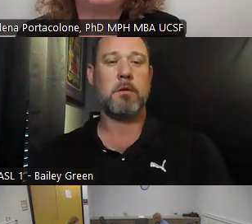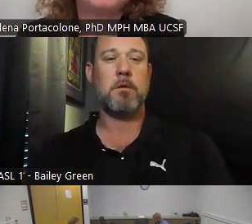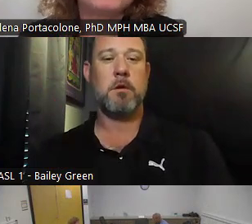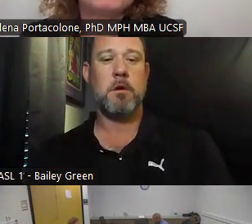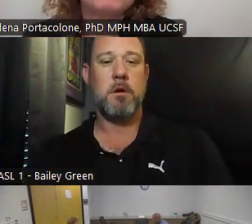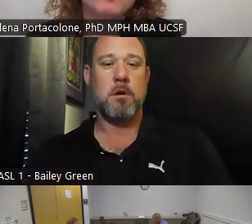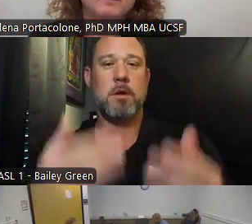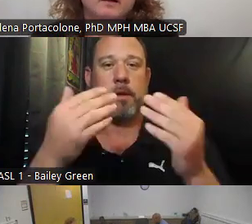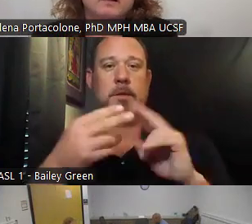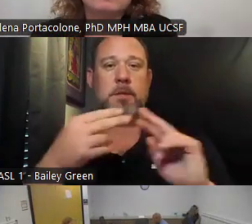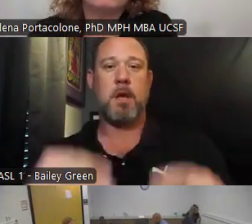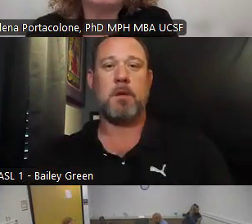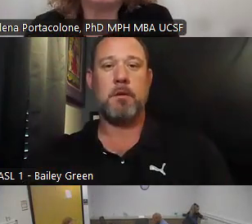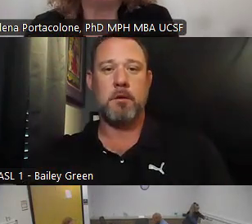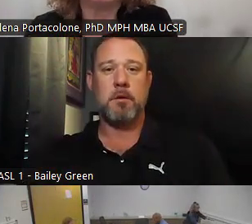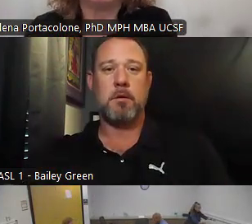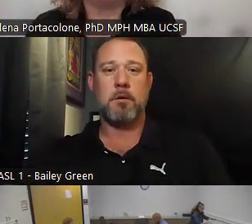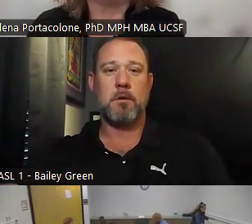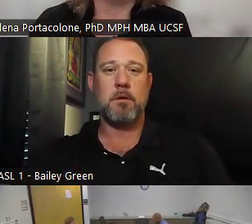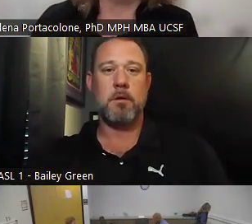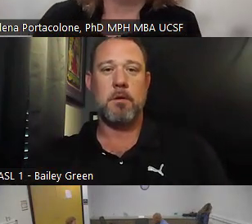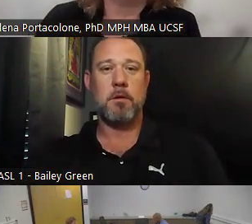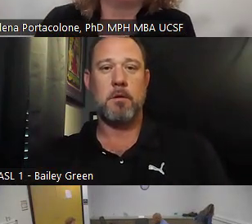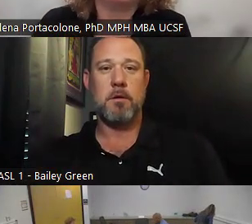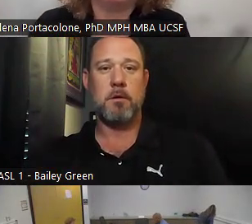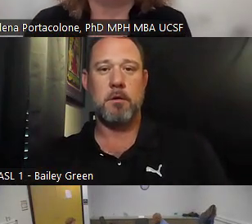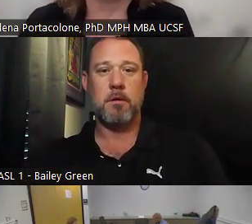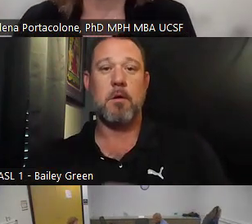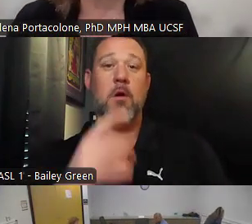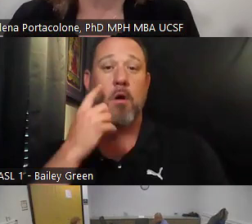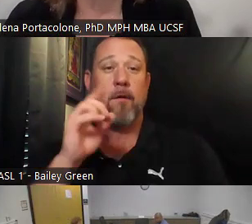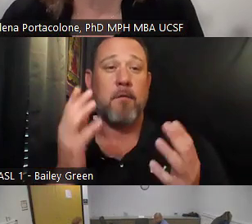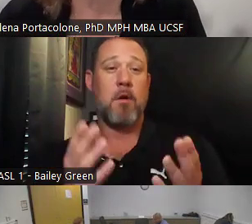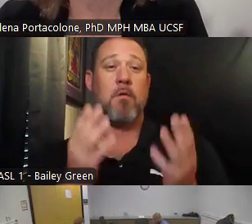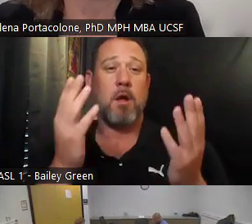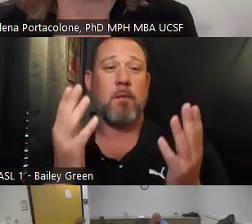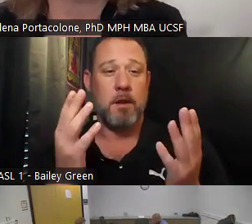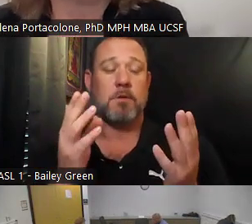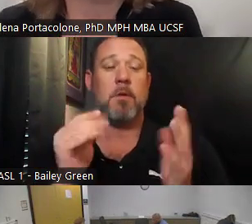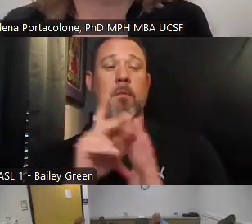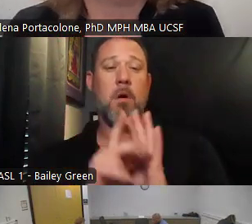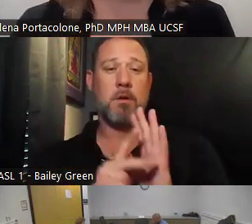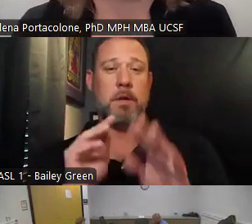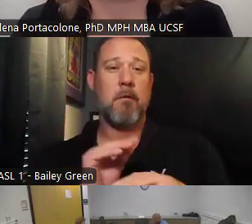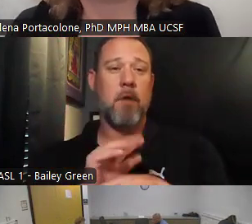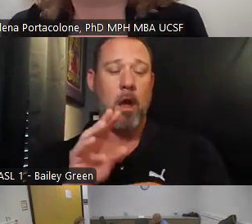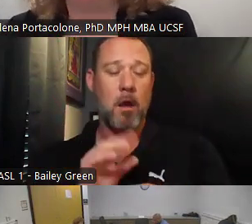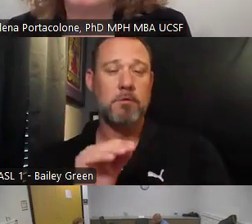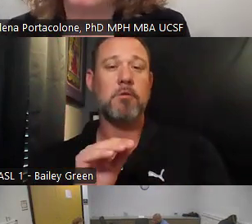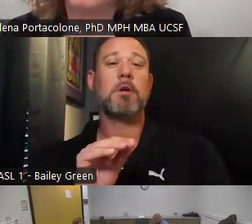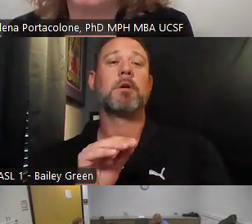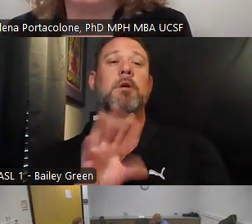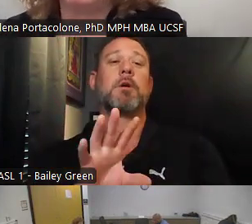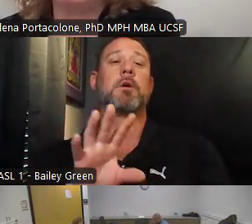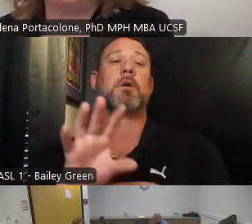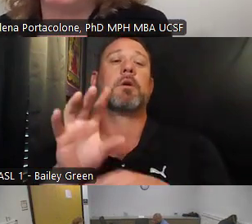slide. So in terms of recommendations, the policy advisory group of the Living